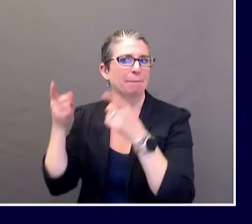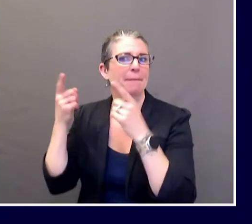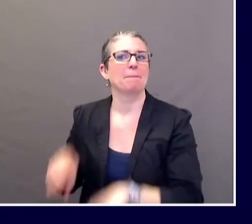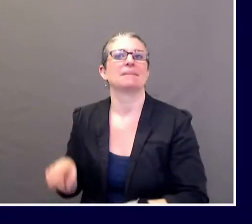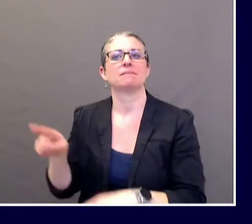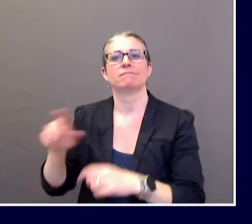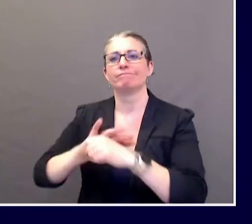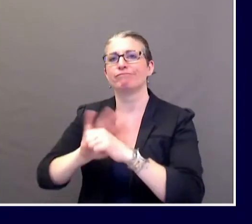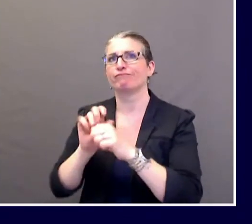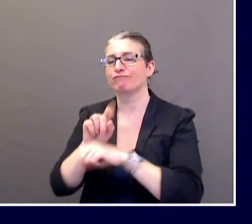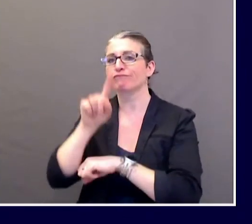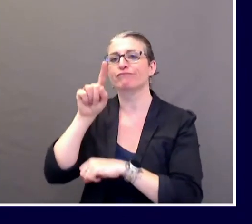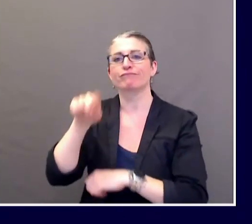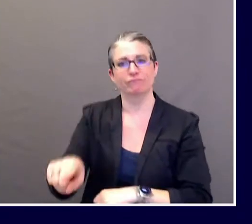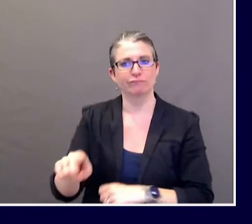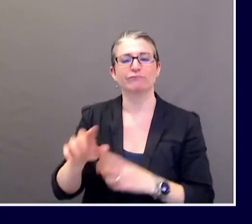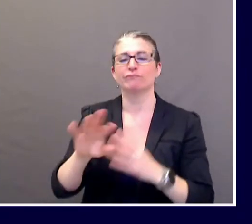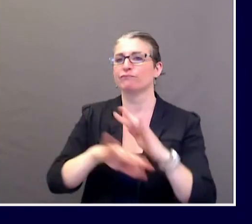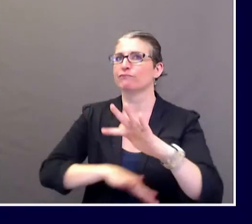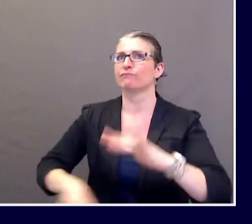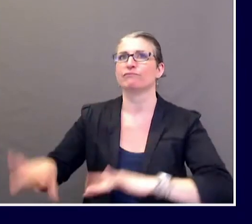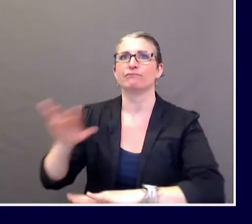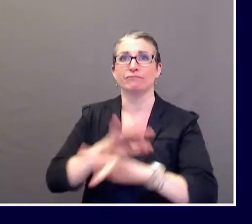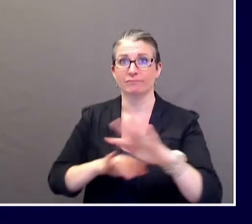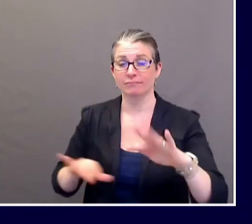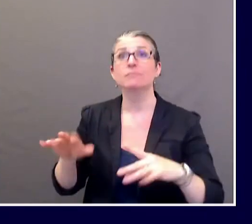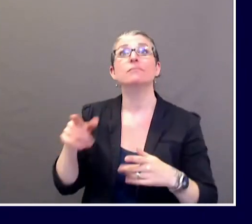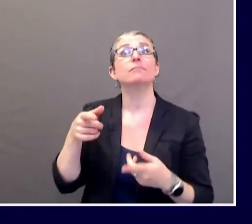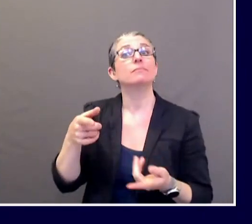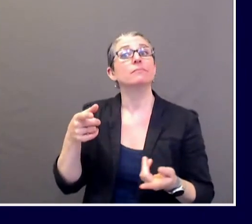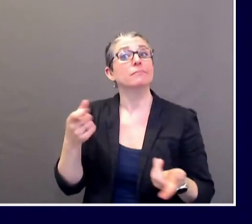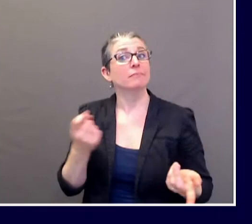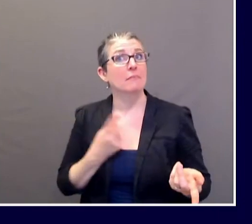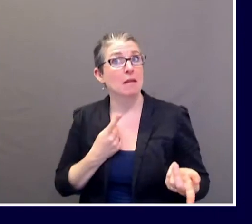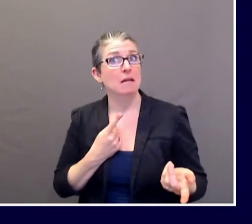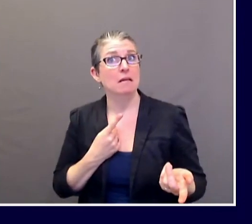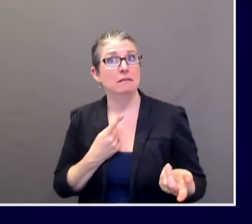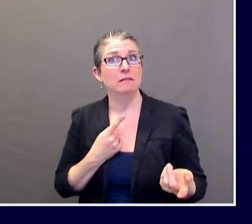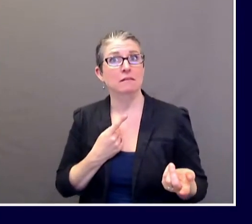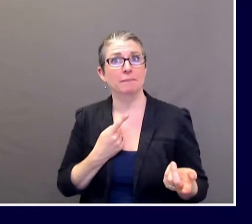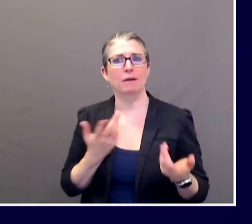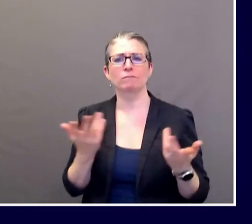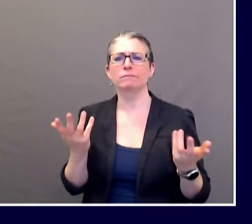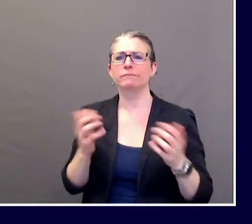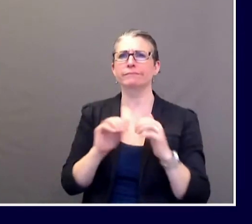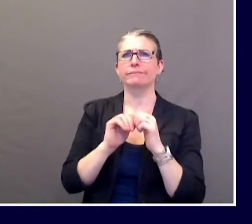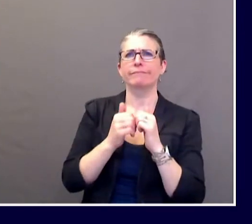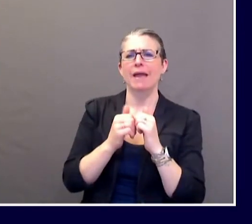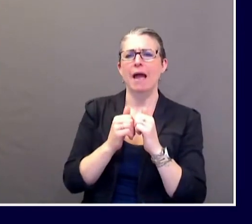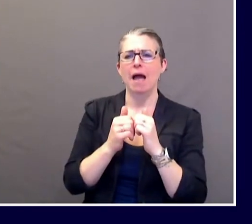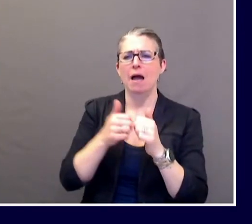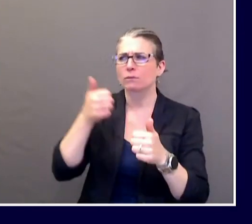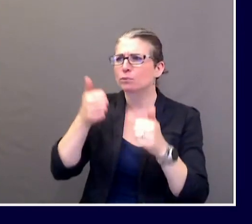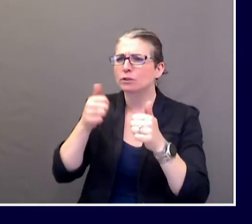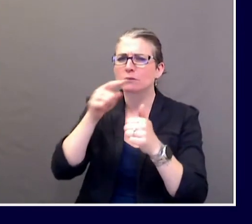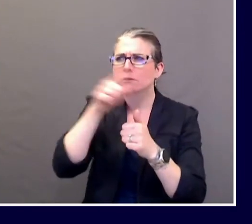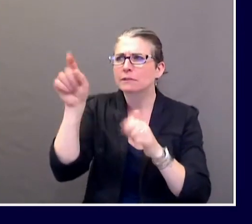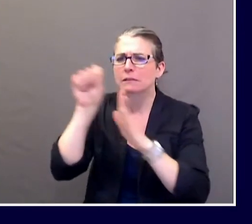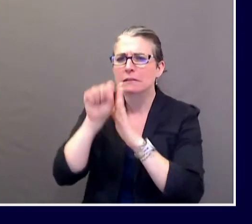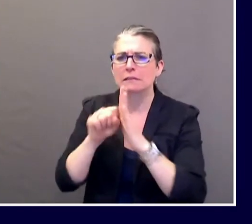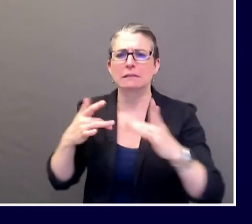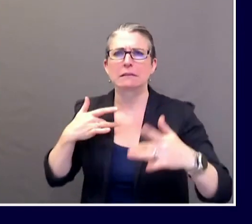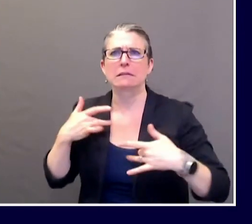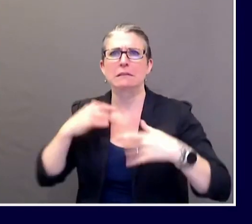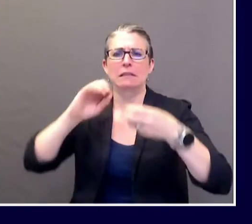a in case of emergency break glass type of standard, which is to say a state that is experiencing